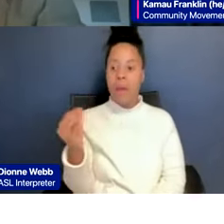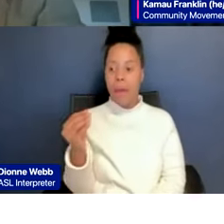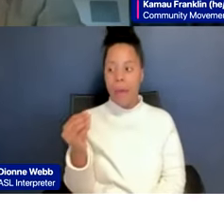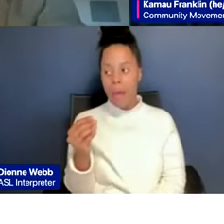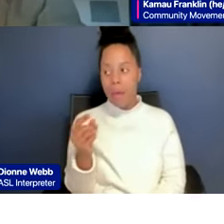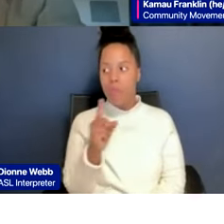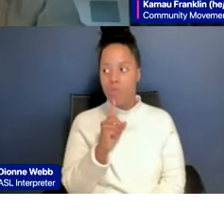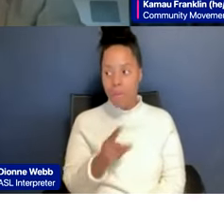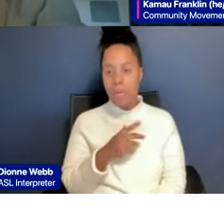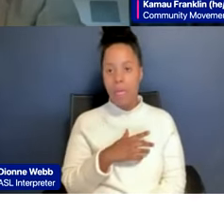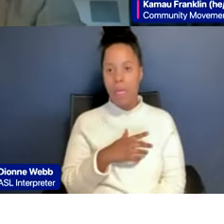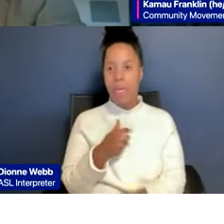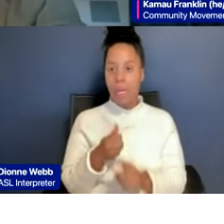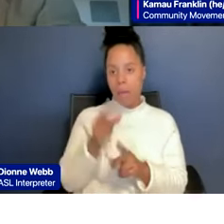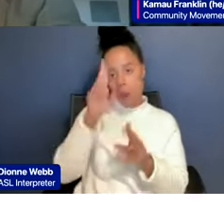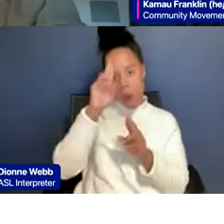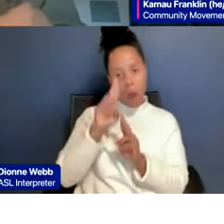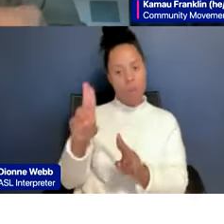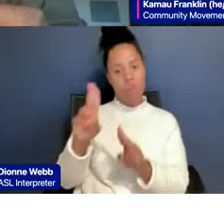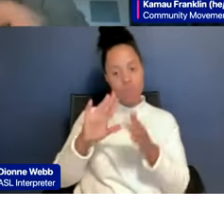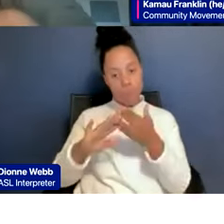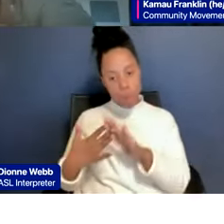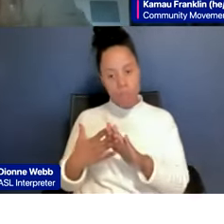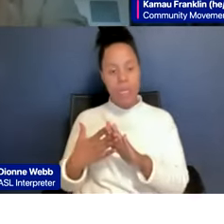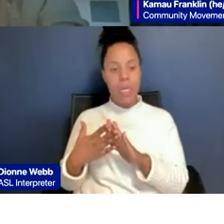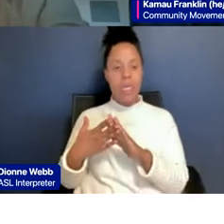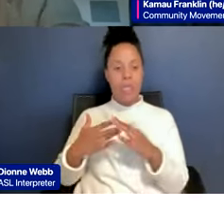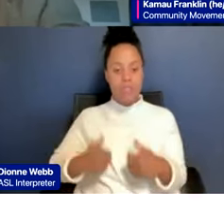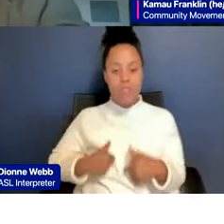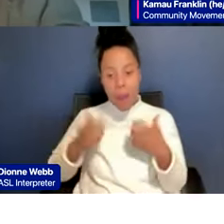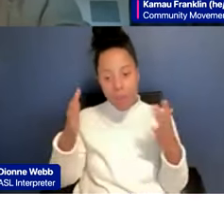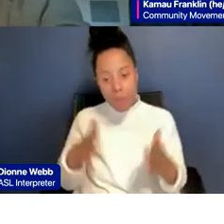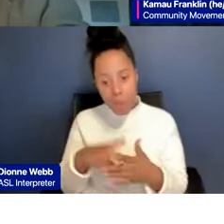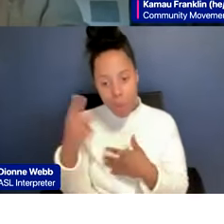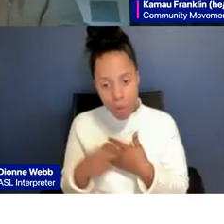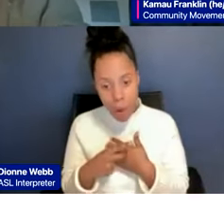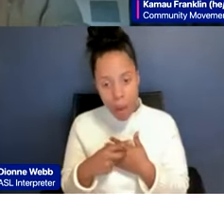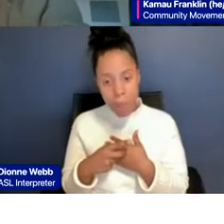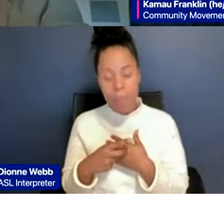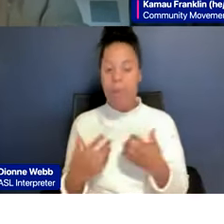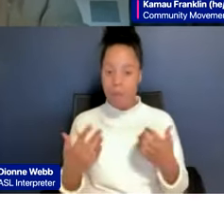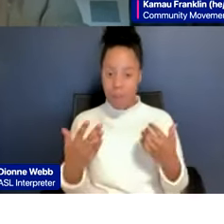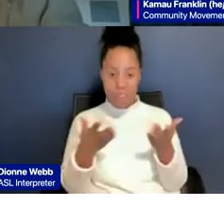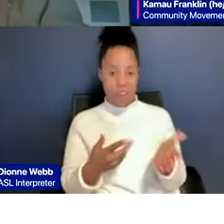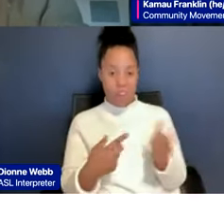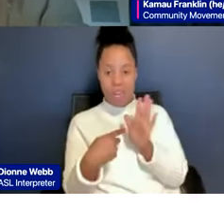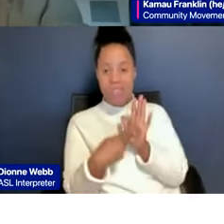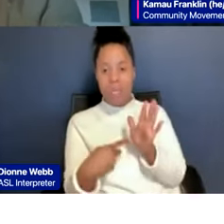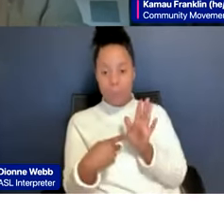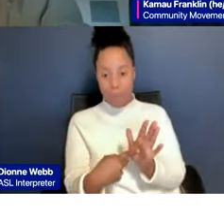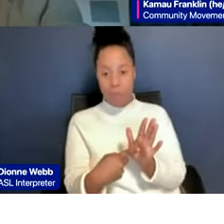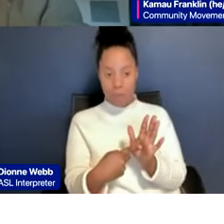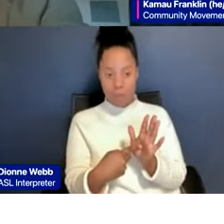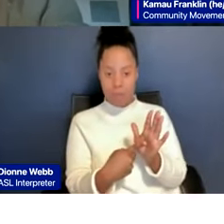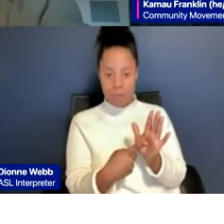really honors the community survival programs. There is an exhibit up about the